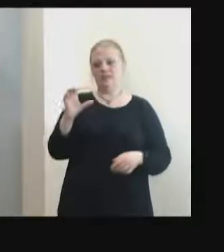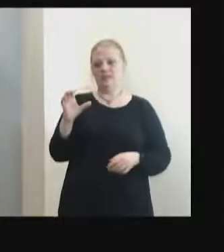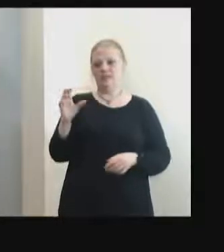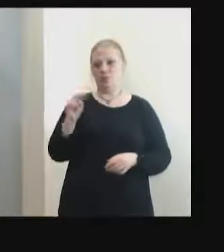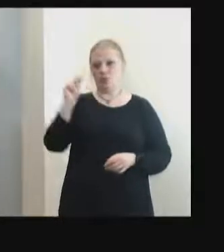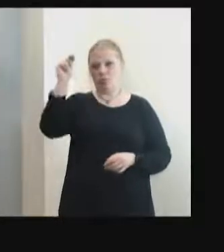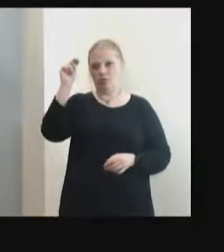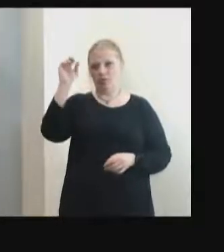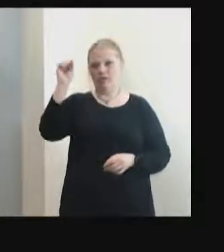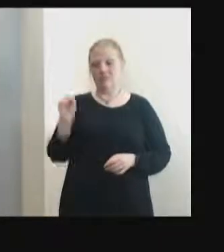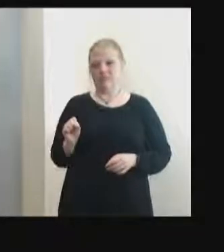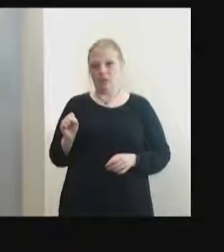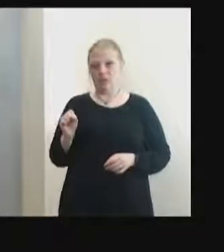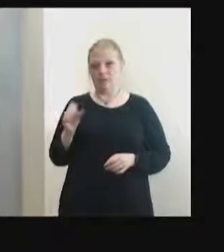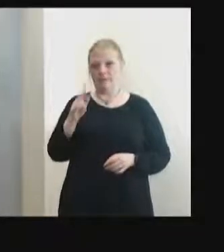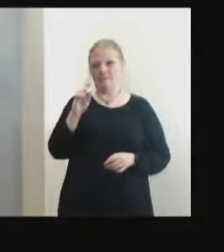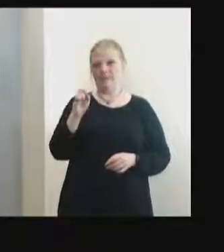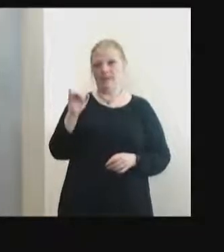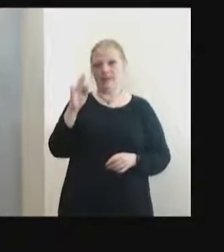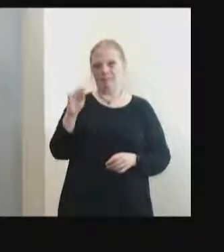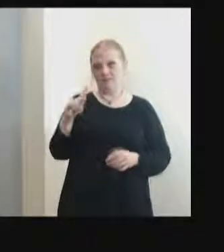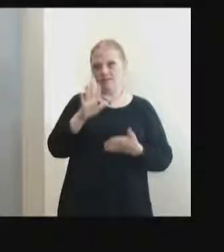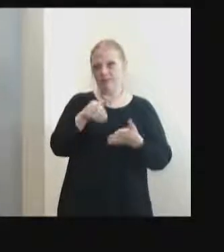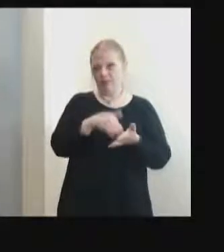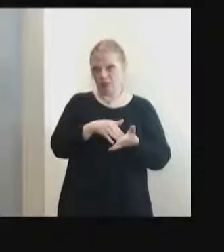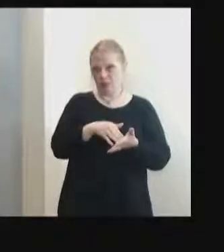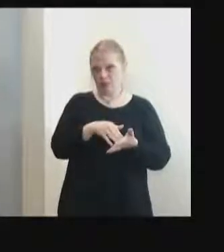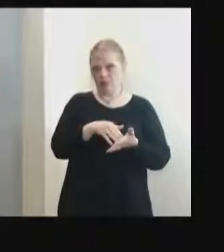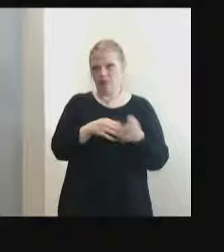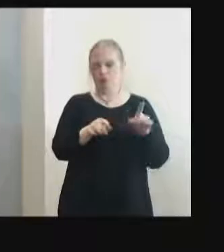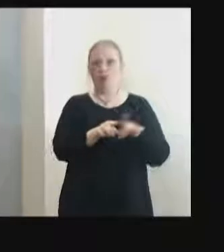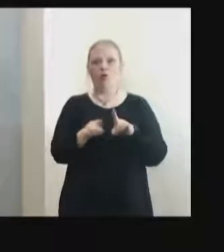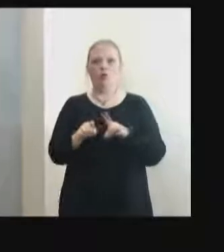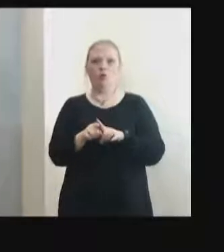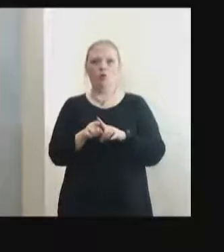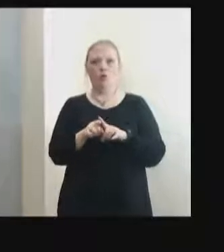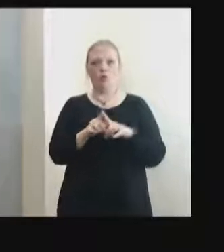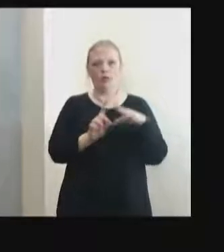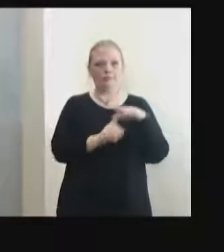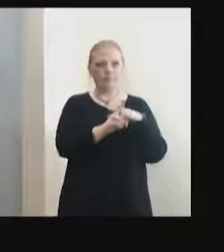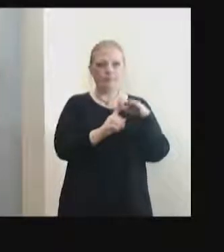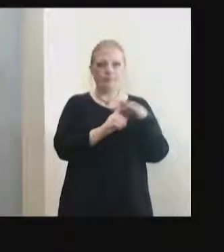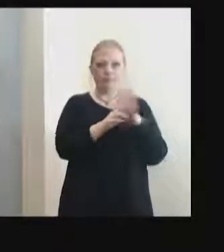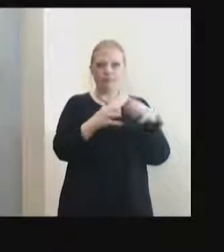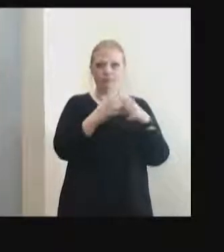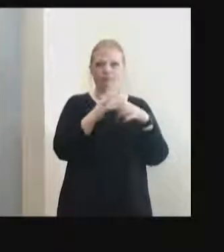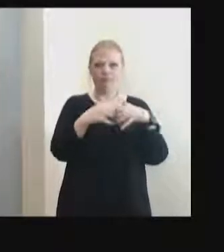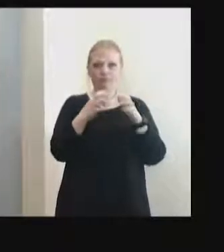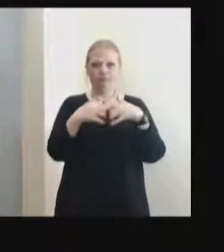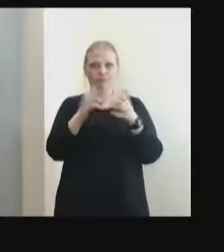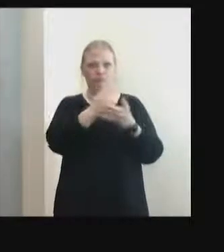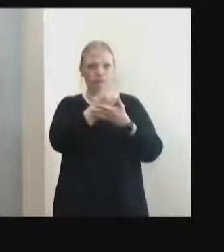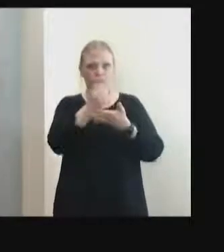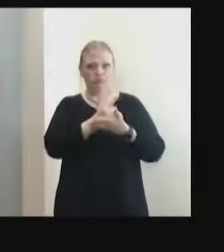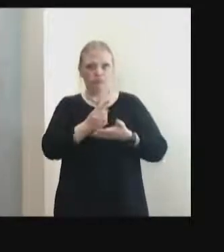North, ECC South, and the Key Bank Center. We're also doing pop-ups every single week, multiple pop-ups per